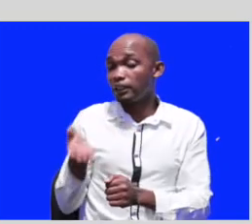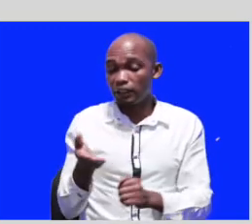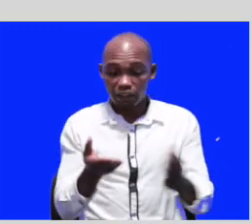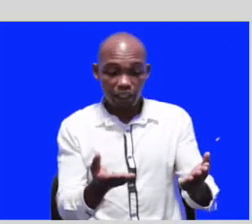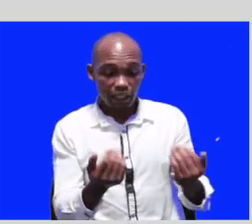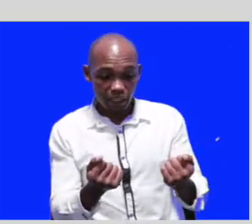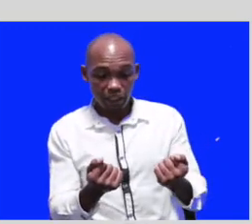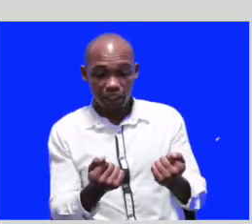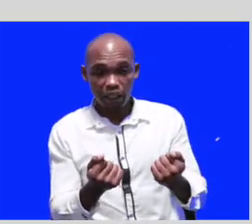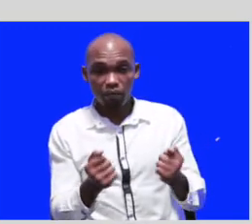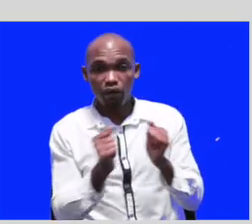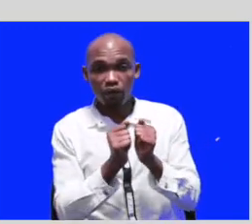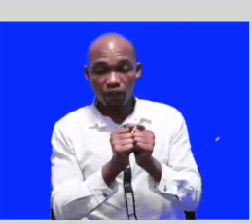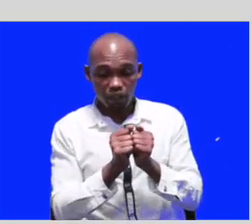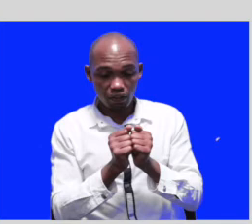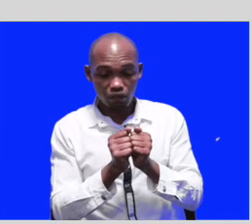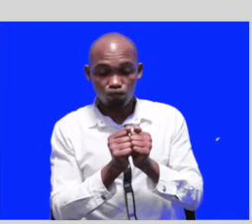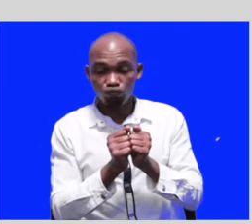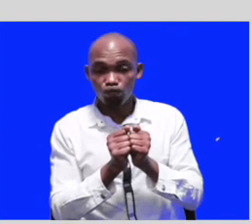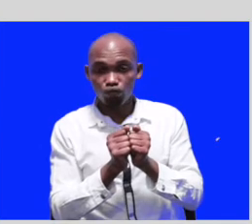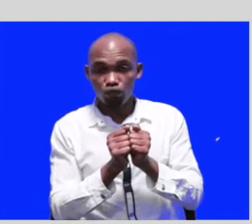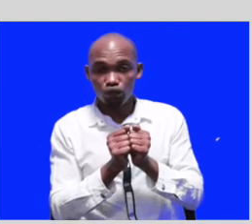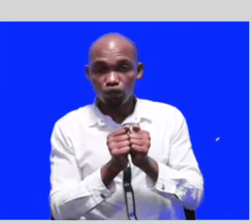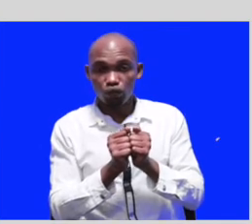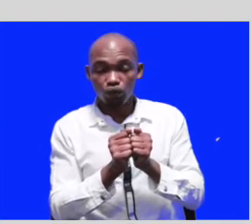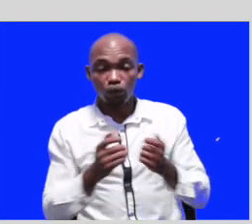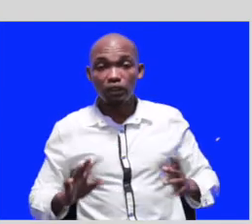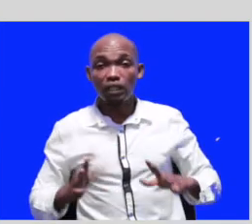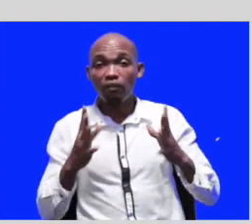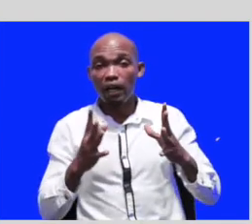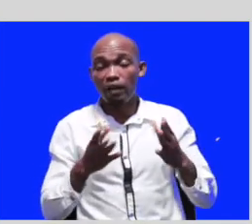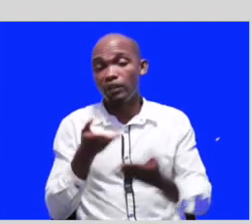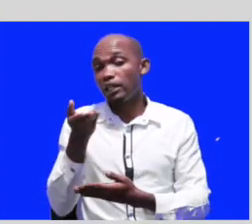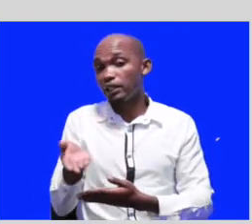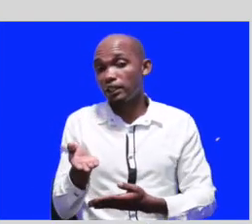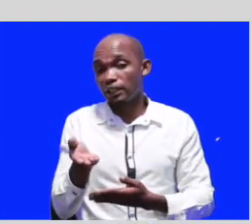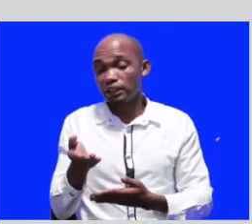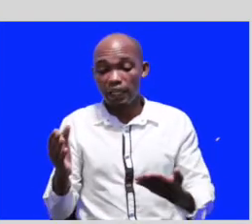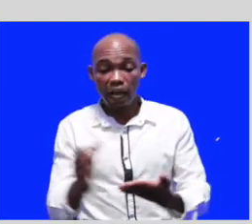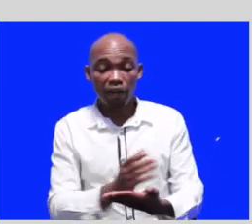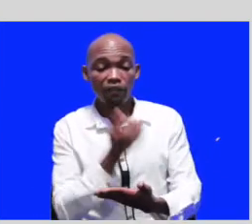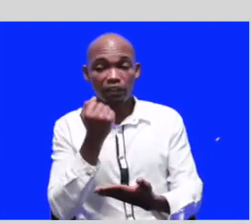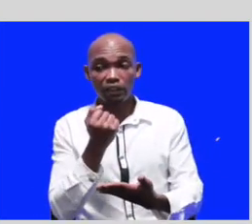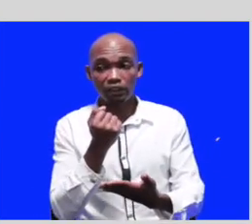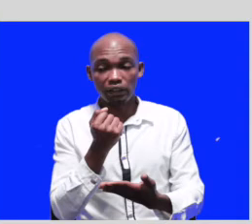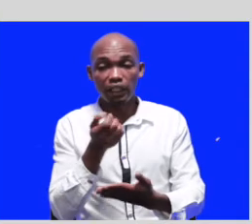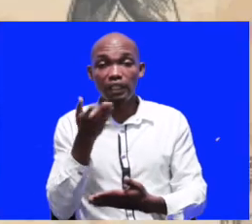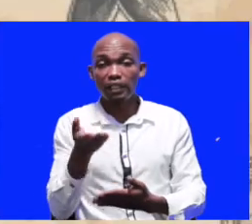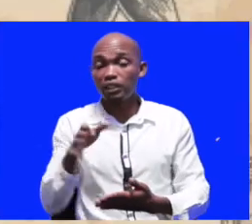Advantageous variations enable survival in the environment. Organisms with disadvantageous variation